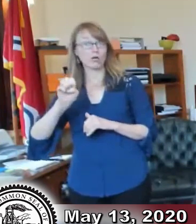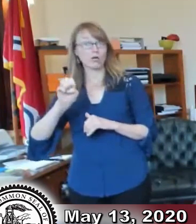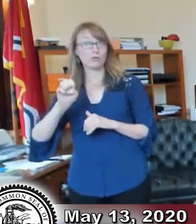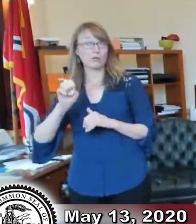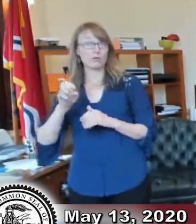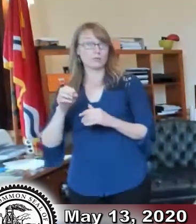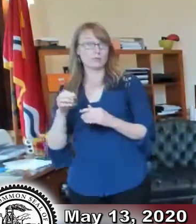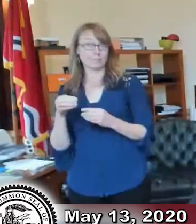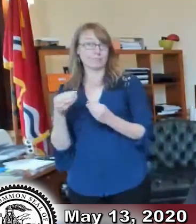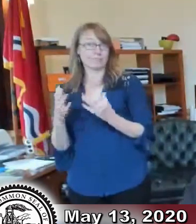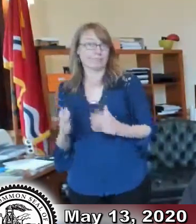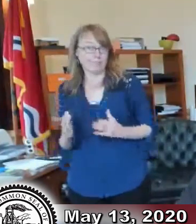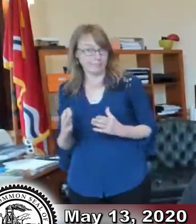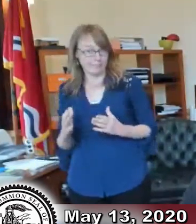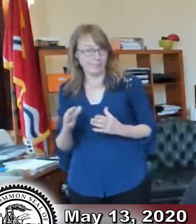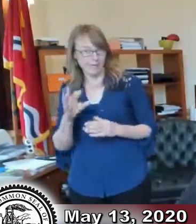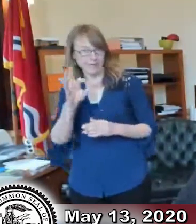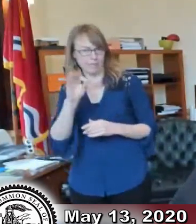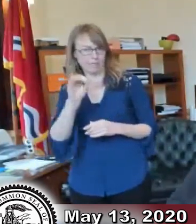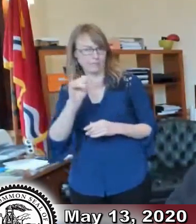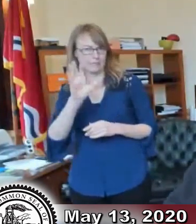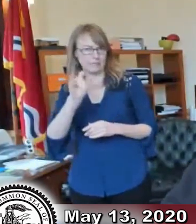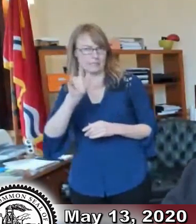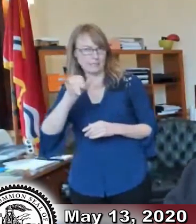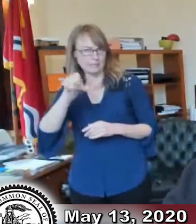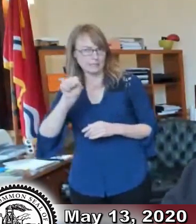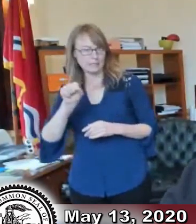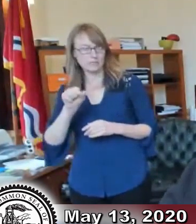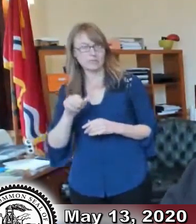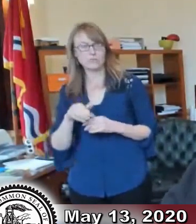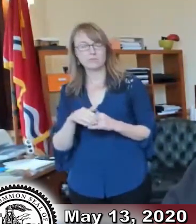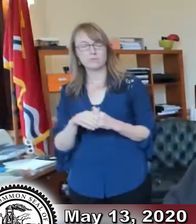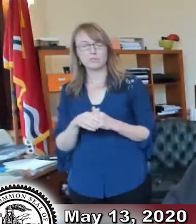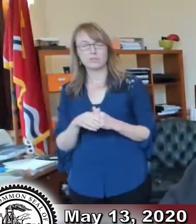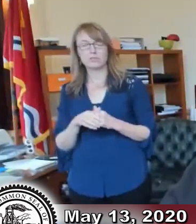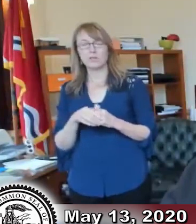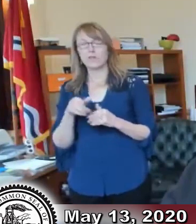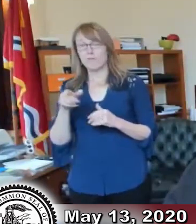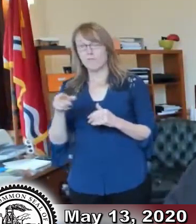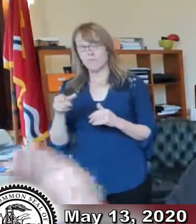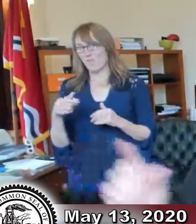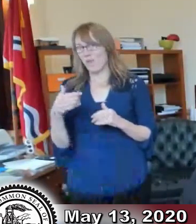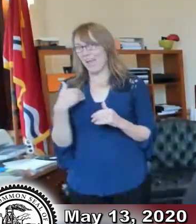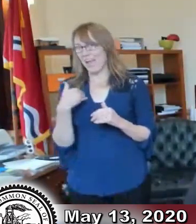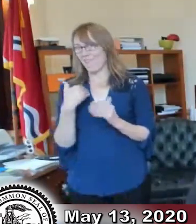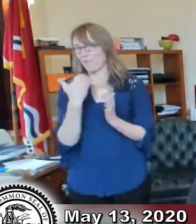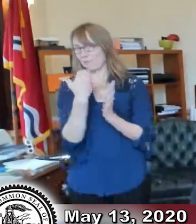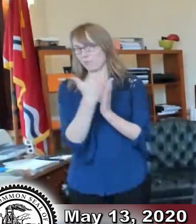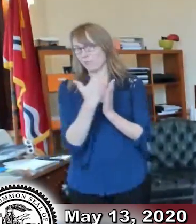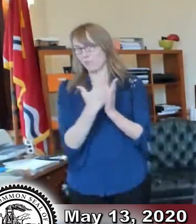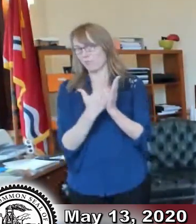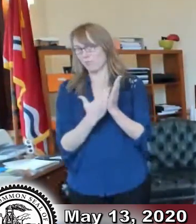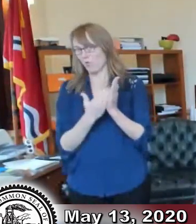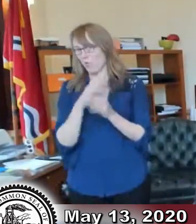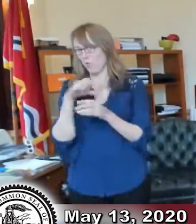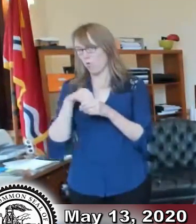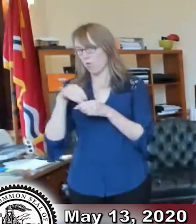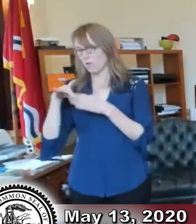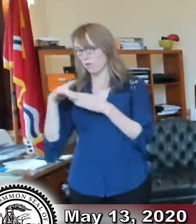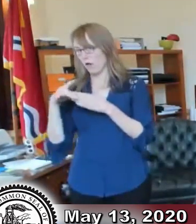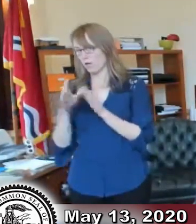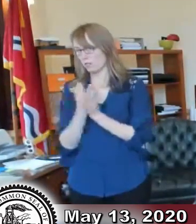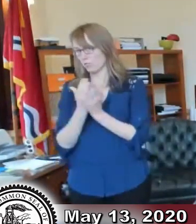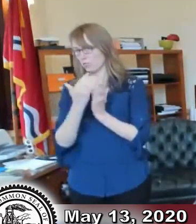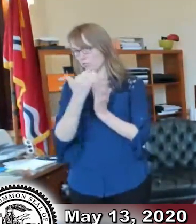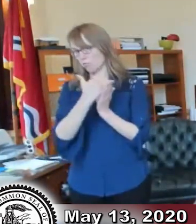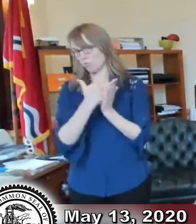this, if you've taken a look at this guidance here, are able to open if they follow the